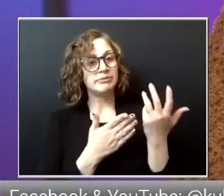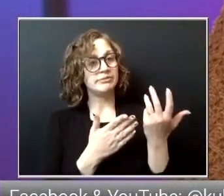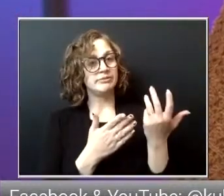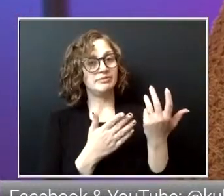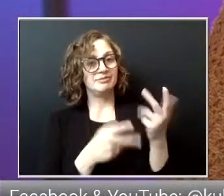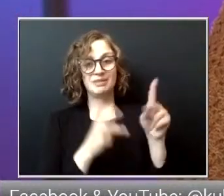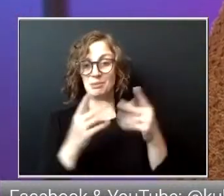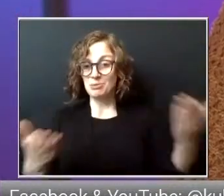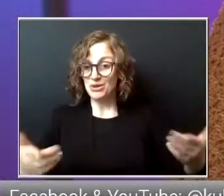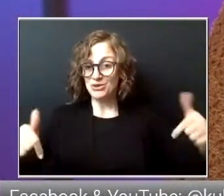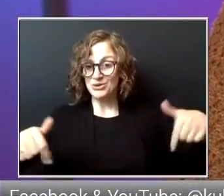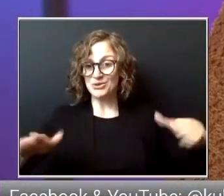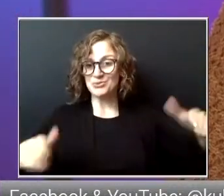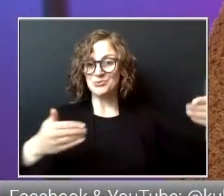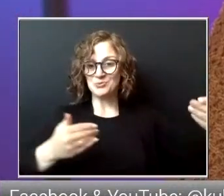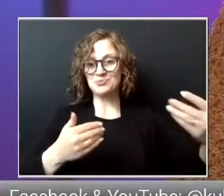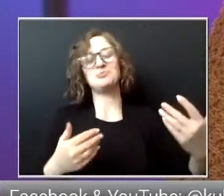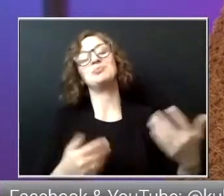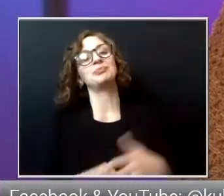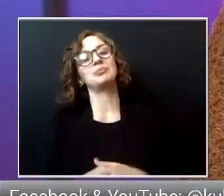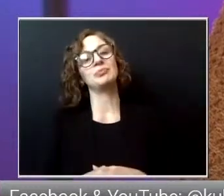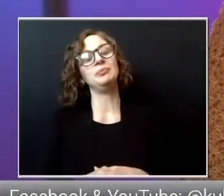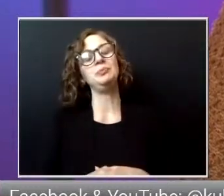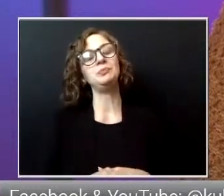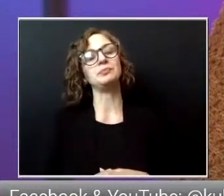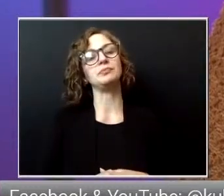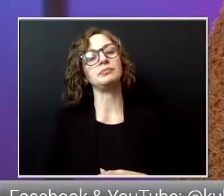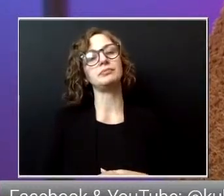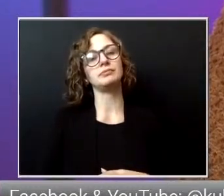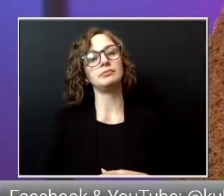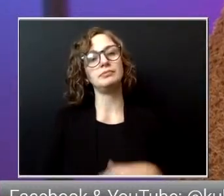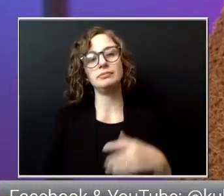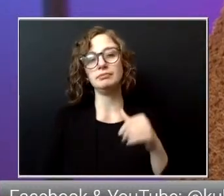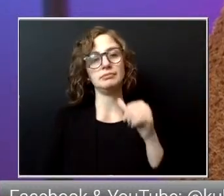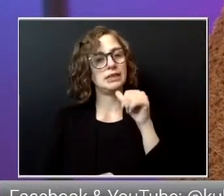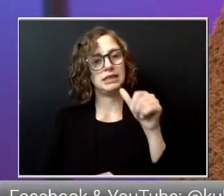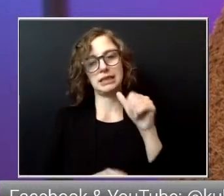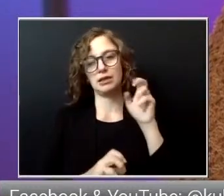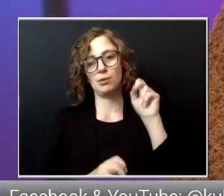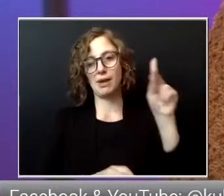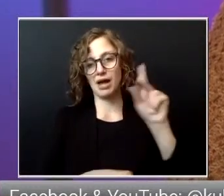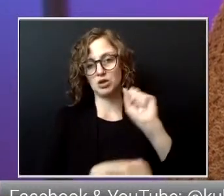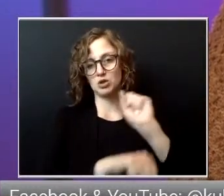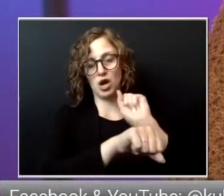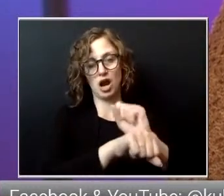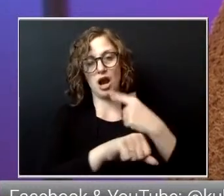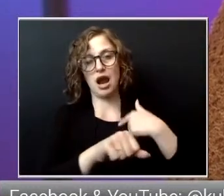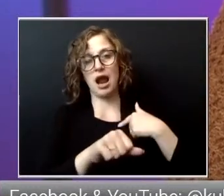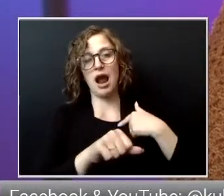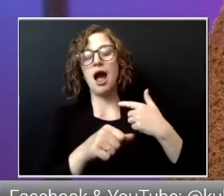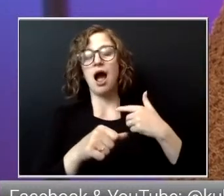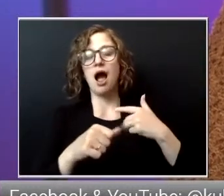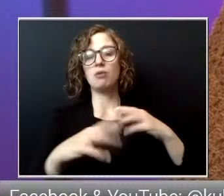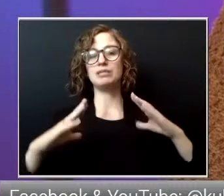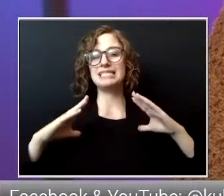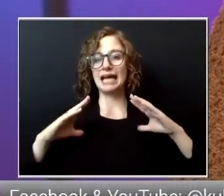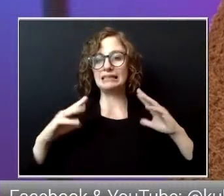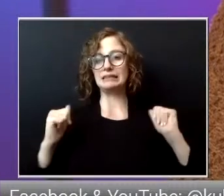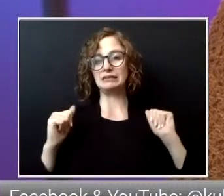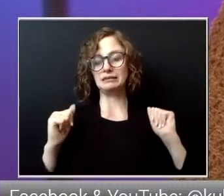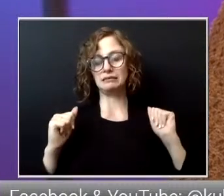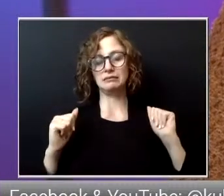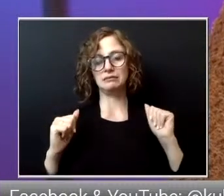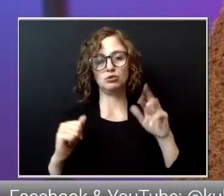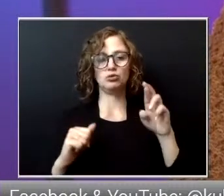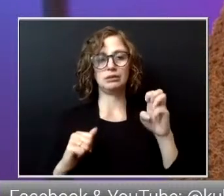and I did not go back to work. I resigned, and I just couldn't leave him. You know, I had to. I